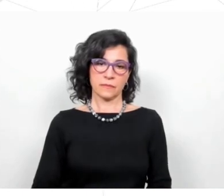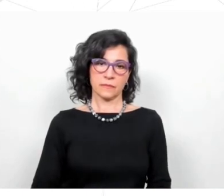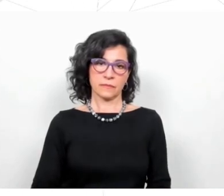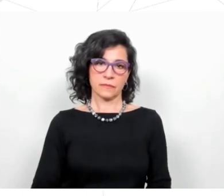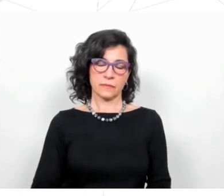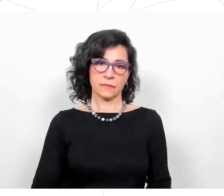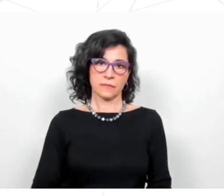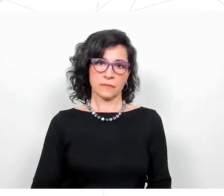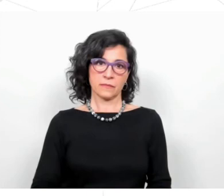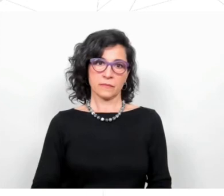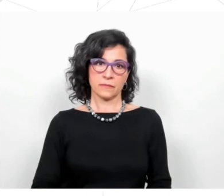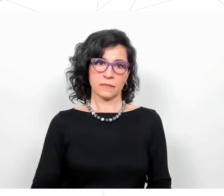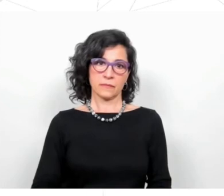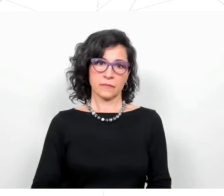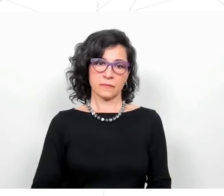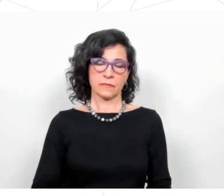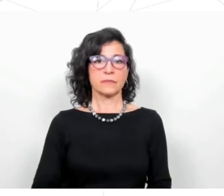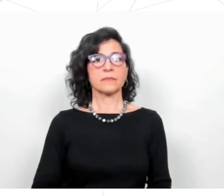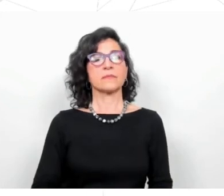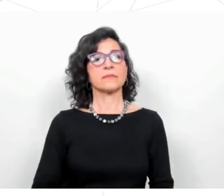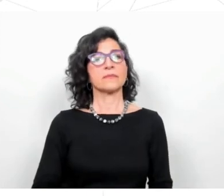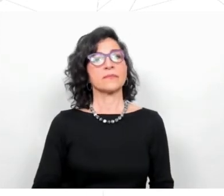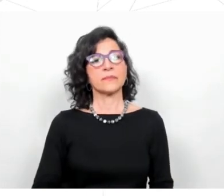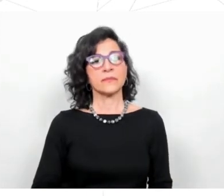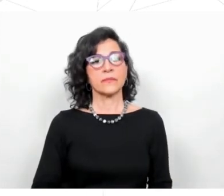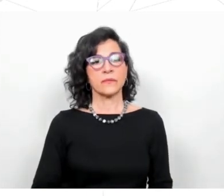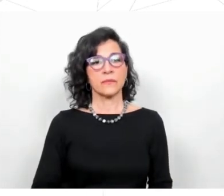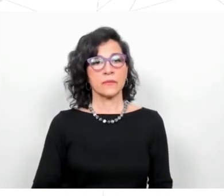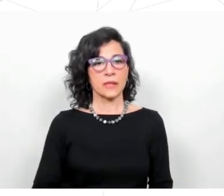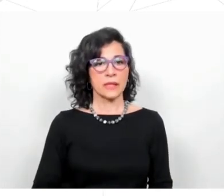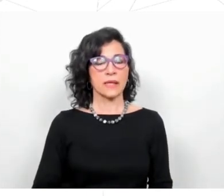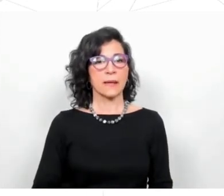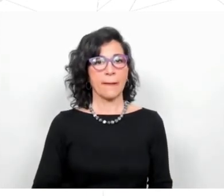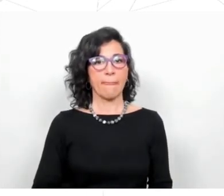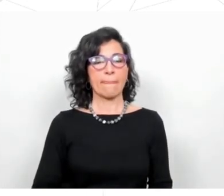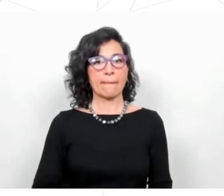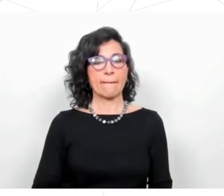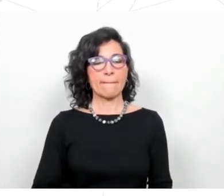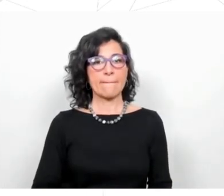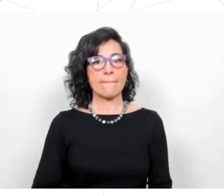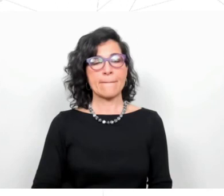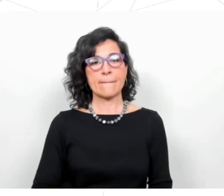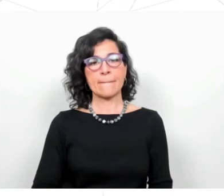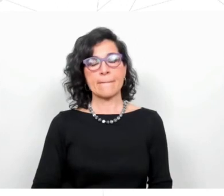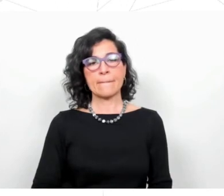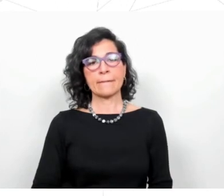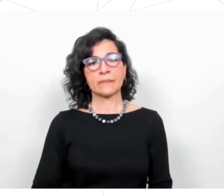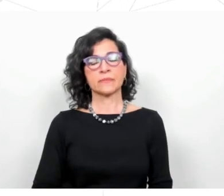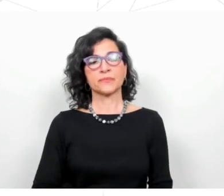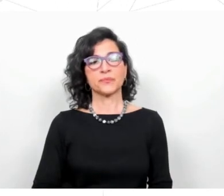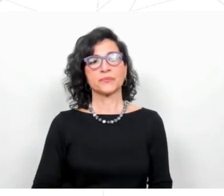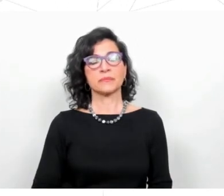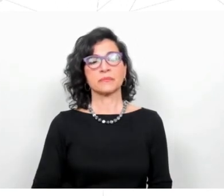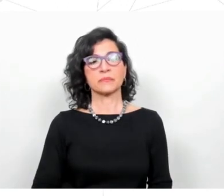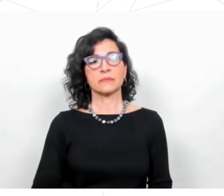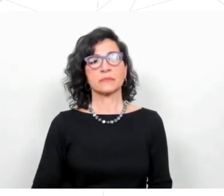need to have it. We need to have it because, of course, we've seen